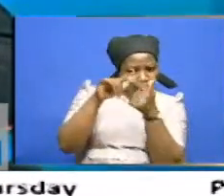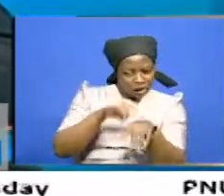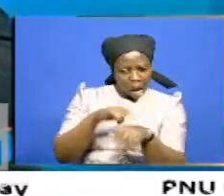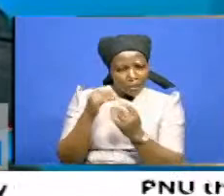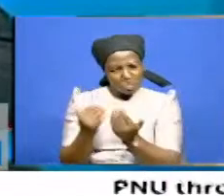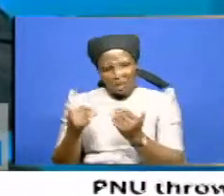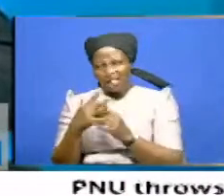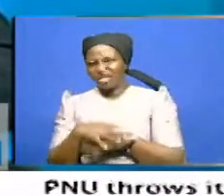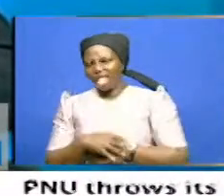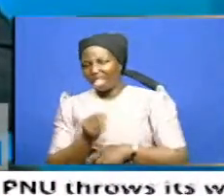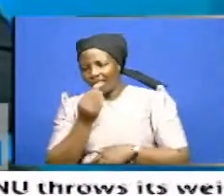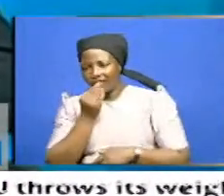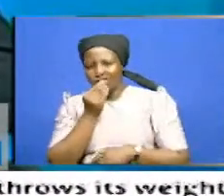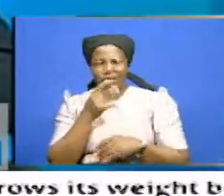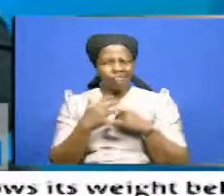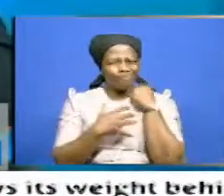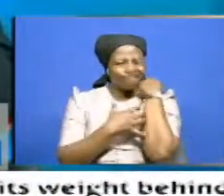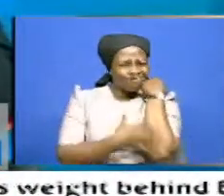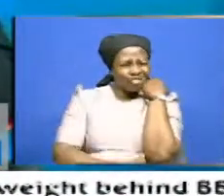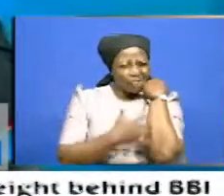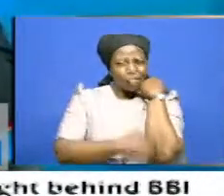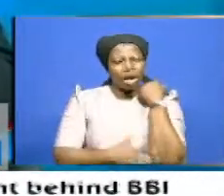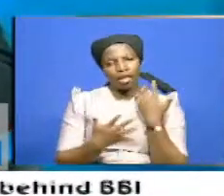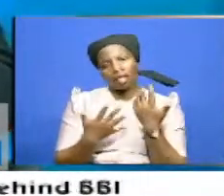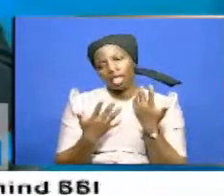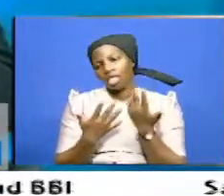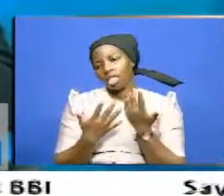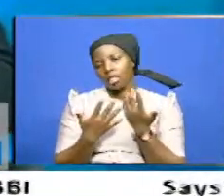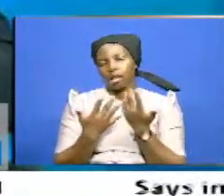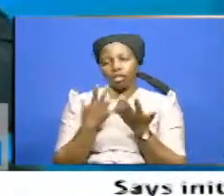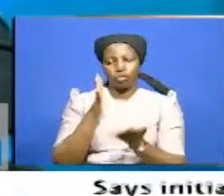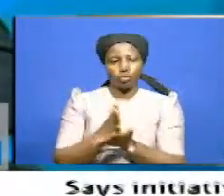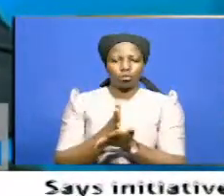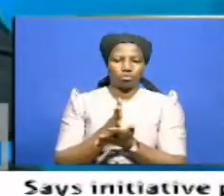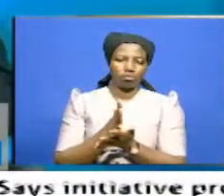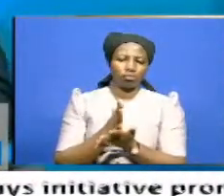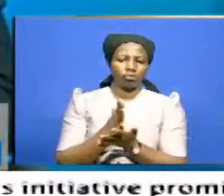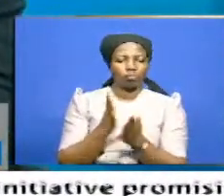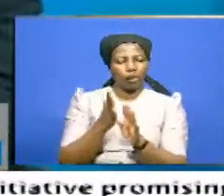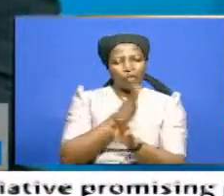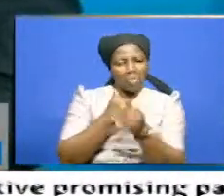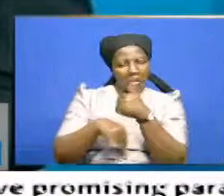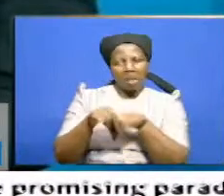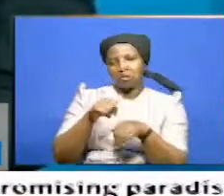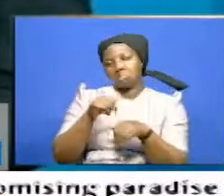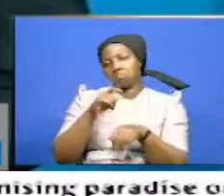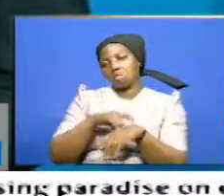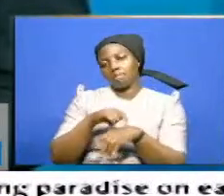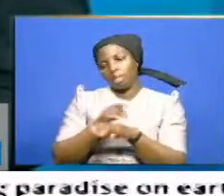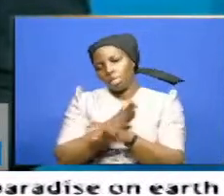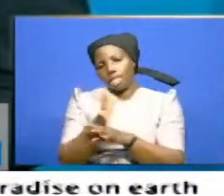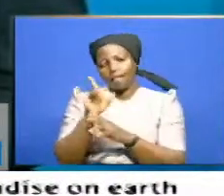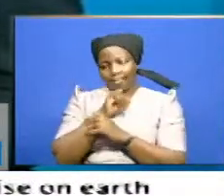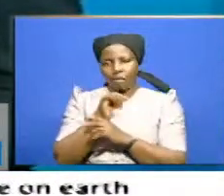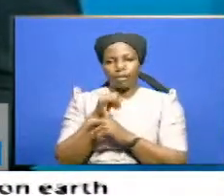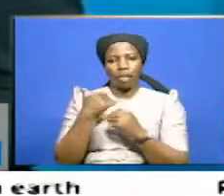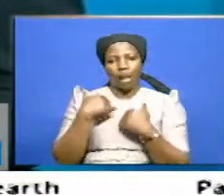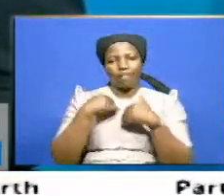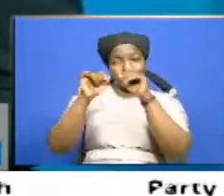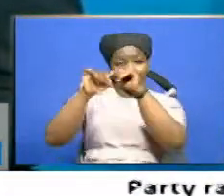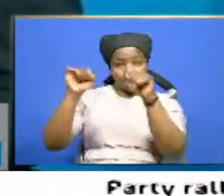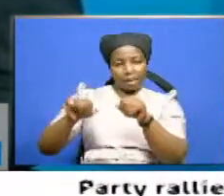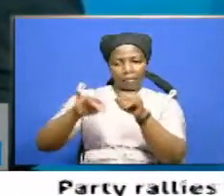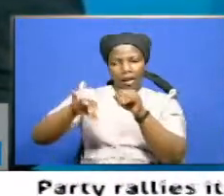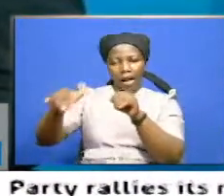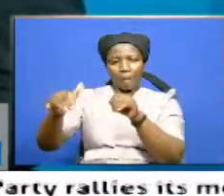malnourished before you respond, it's already too late. So I think the challenge to the national government is we have systems that work, and the Urban Early Warning, Early Action is one of